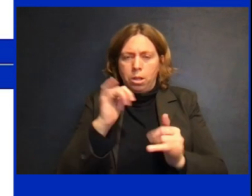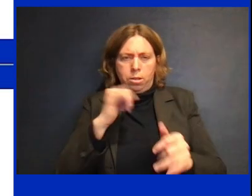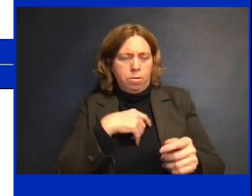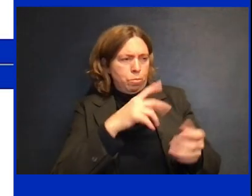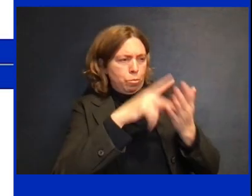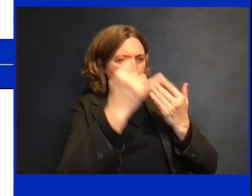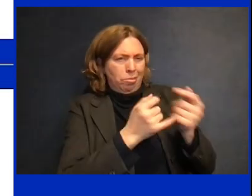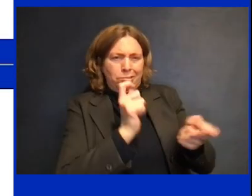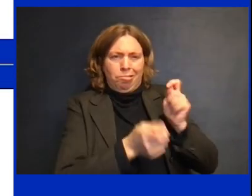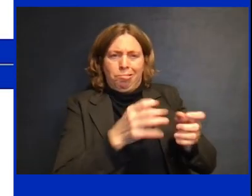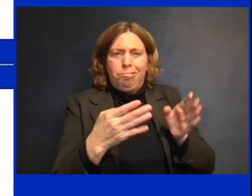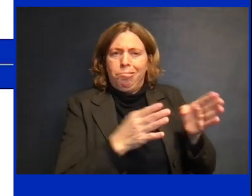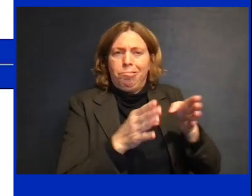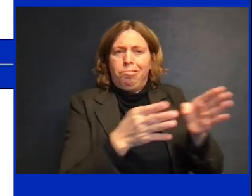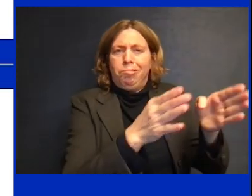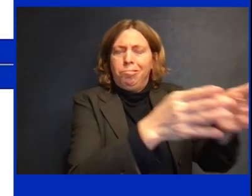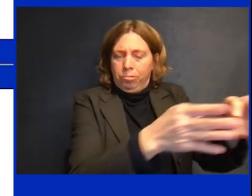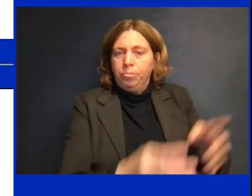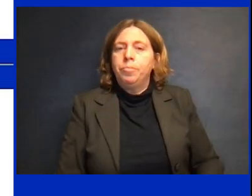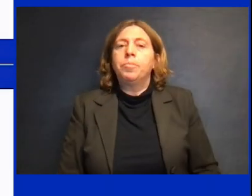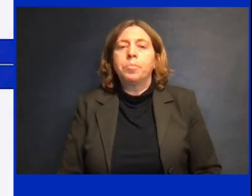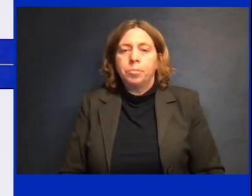project.